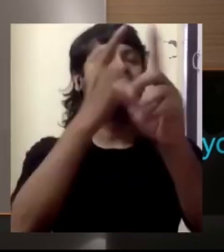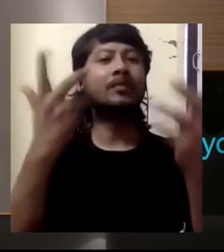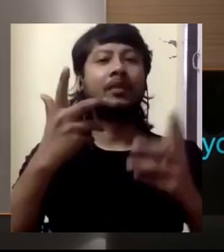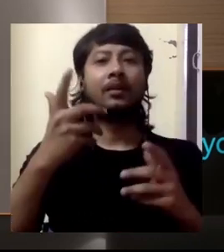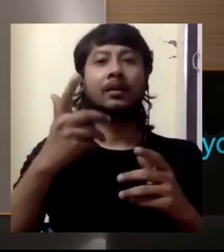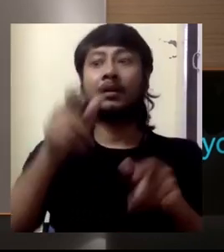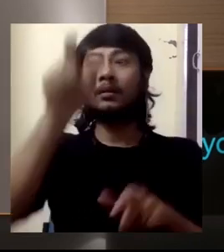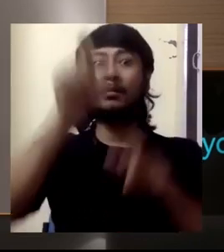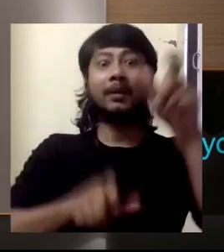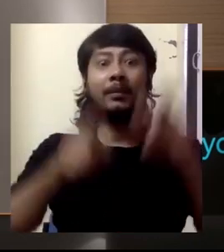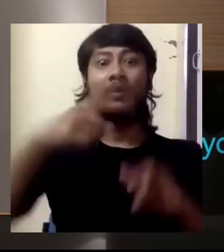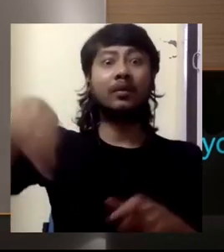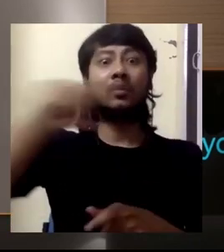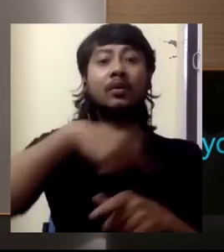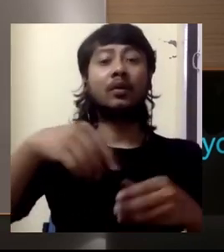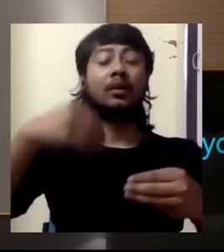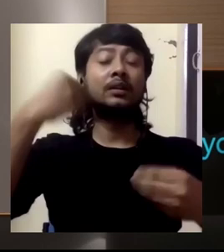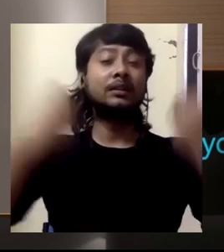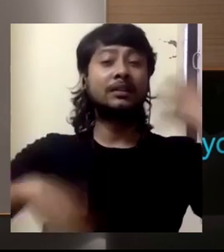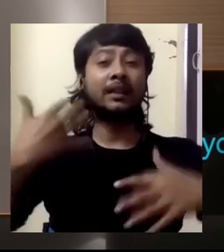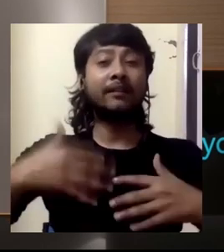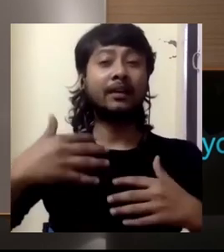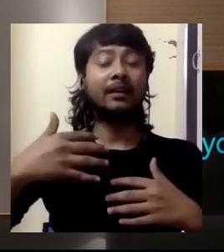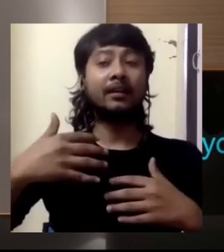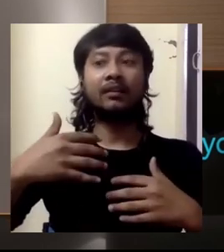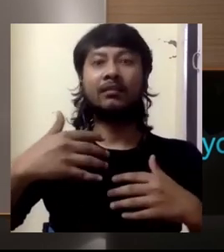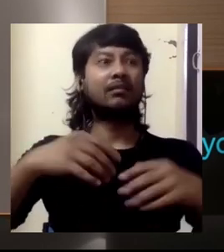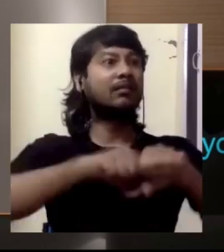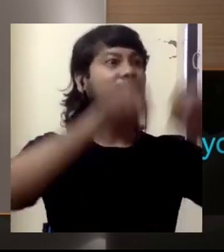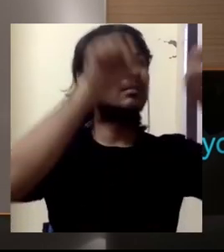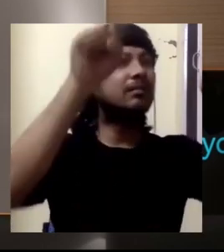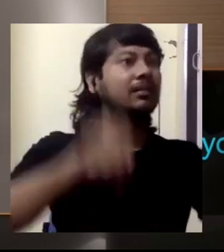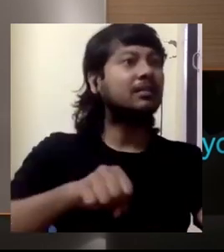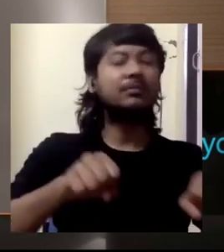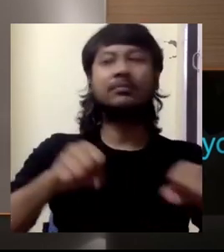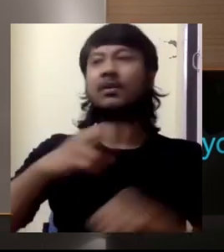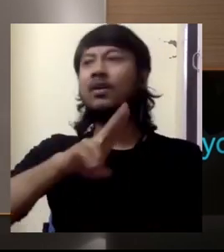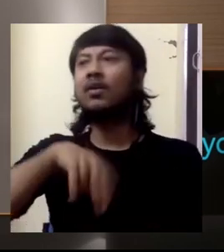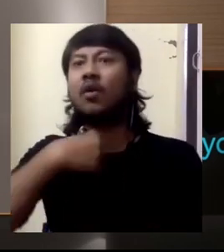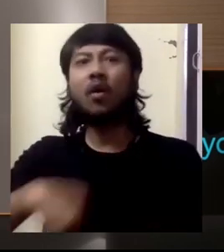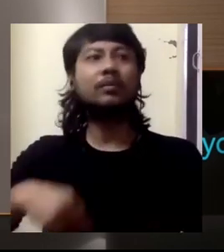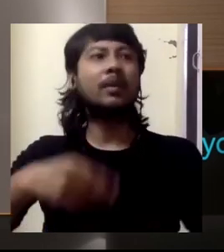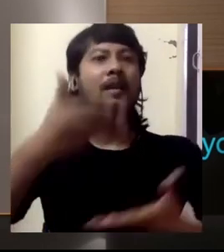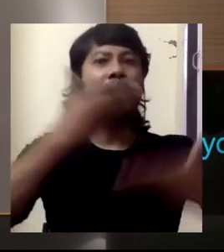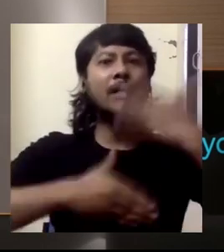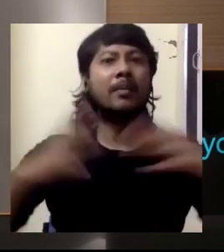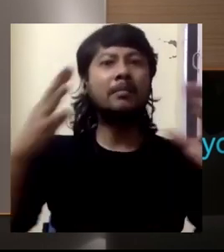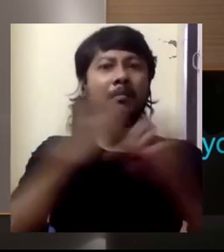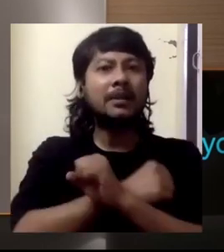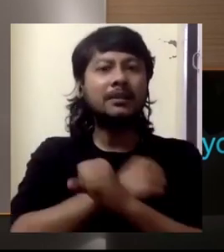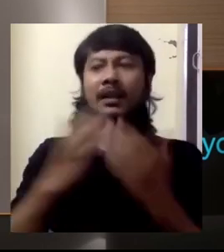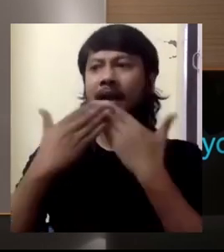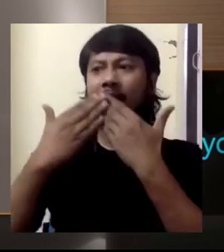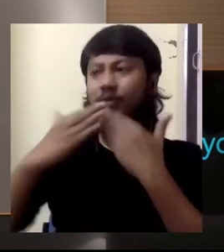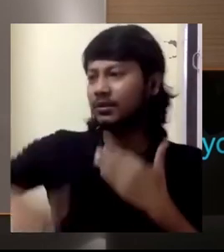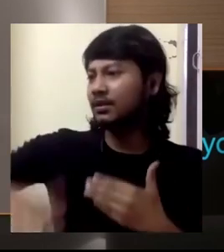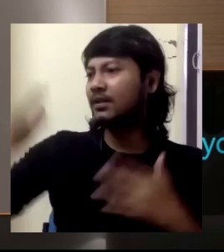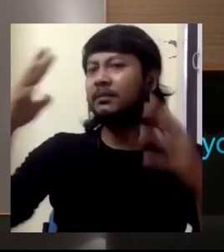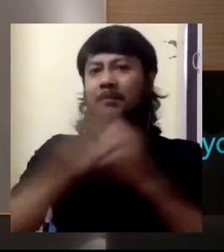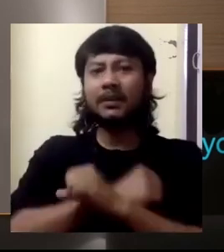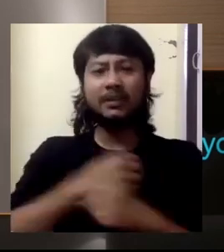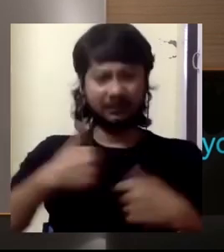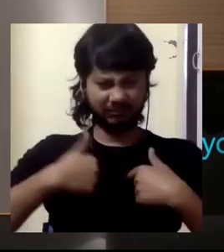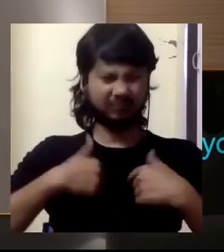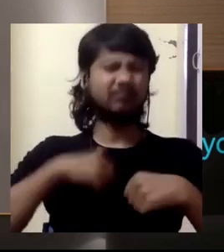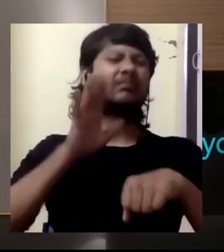this mental health ecosystem, as someone who did not have the education, did not have the awareness, we suffered as a family, not